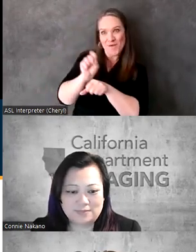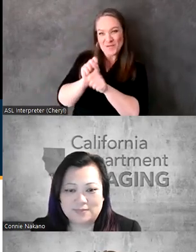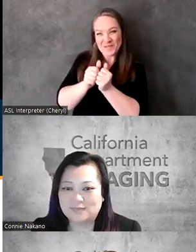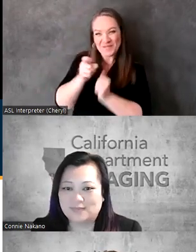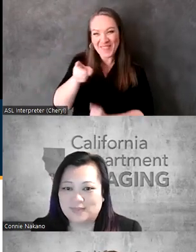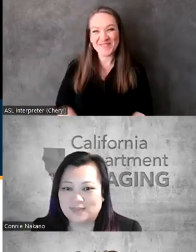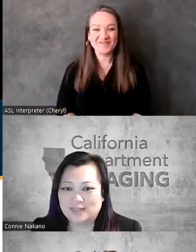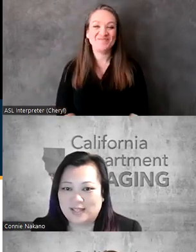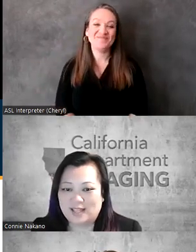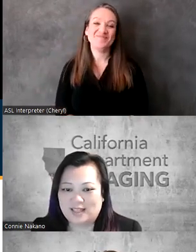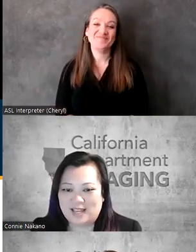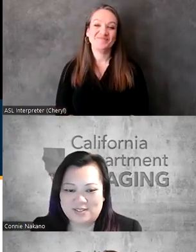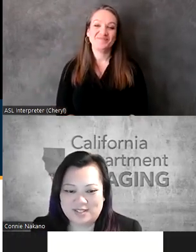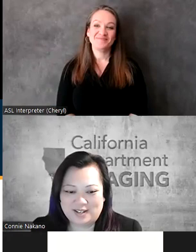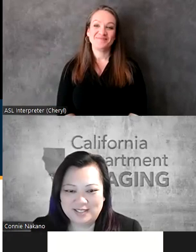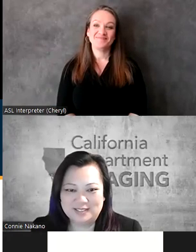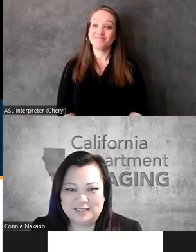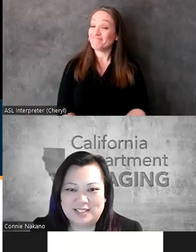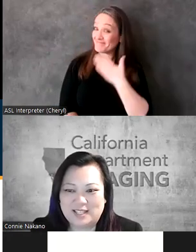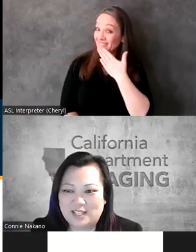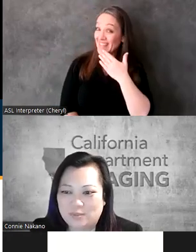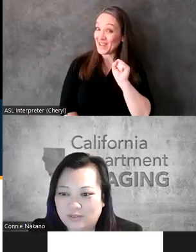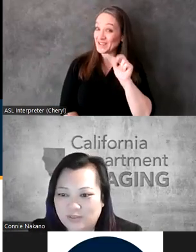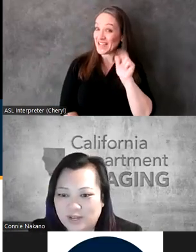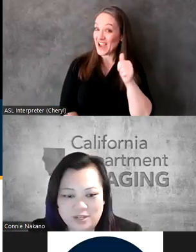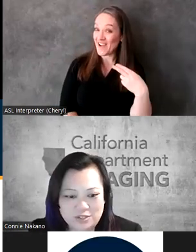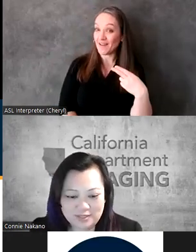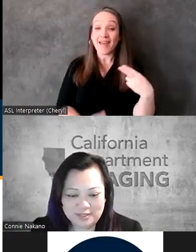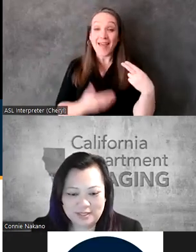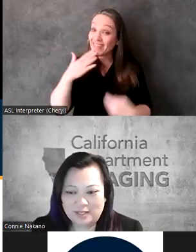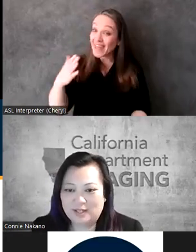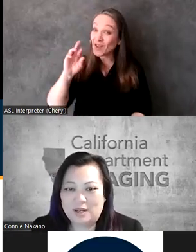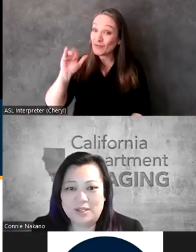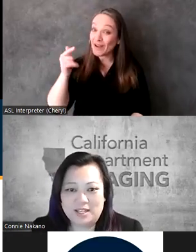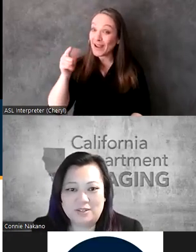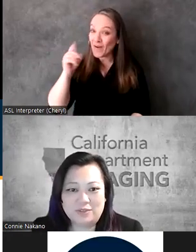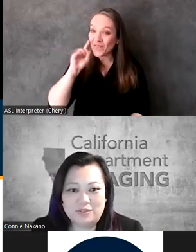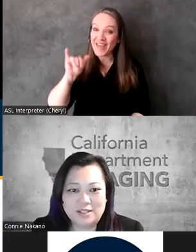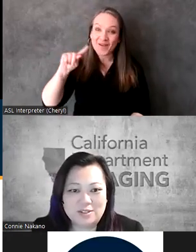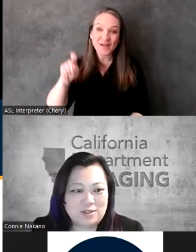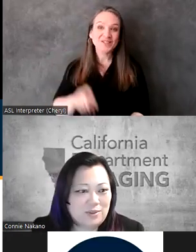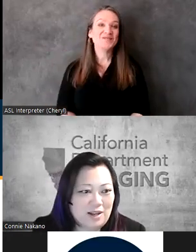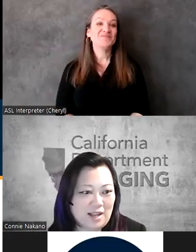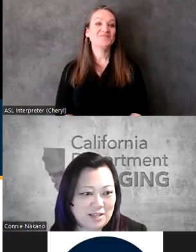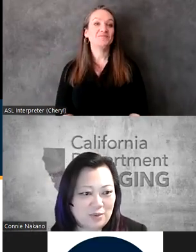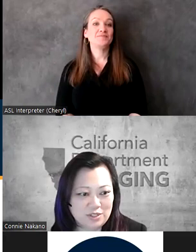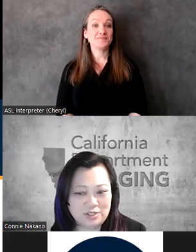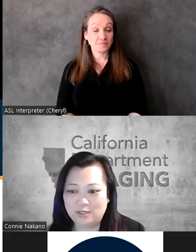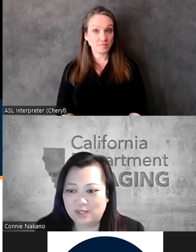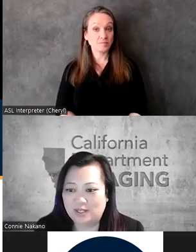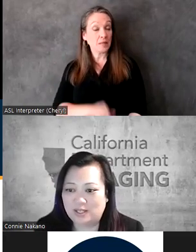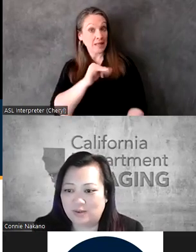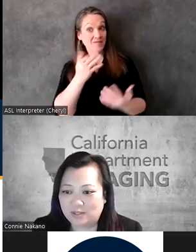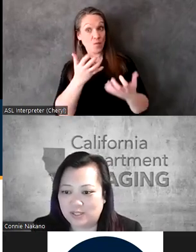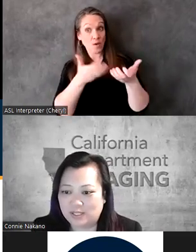Thank you, Sarah. And thank you, Rigo, for that question. Again, if you'd like to ask a question,